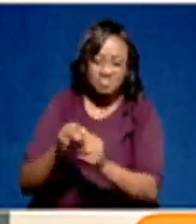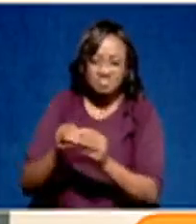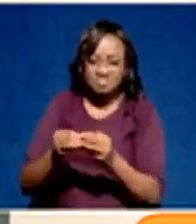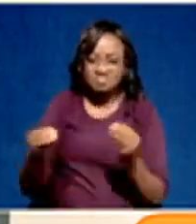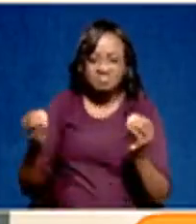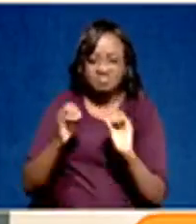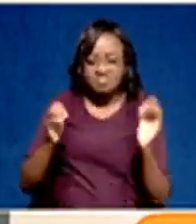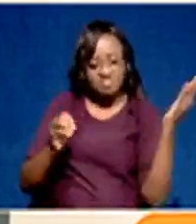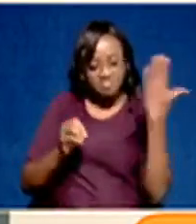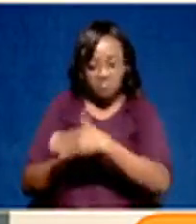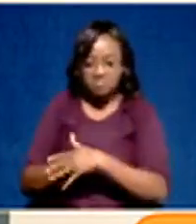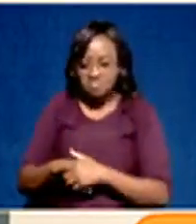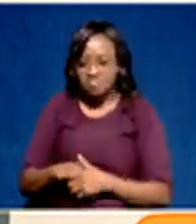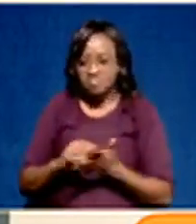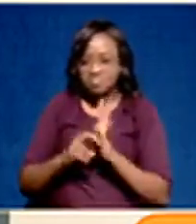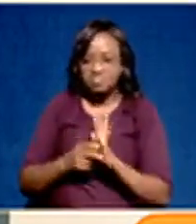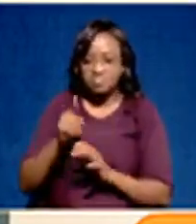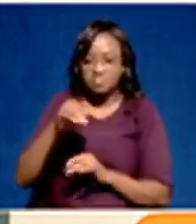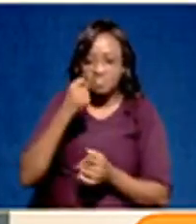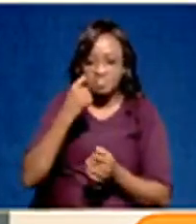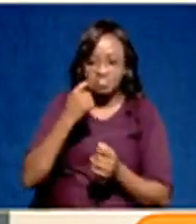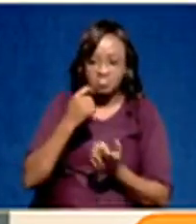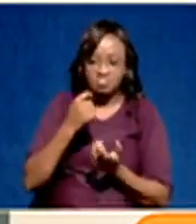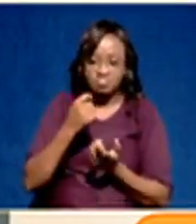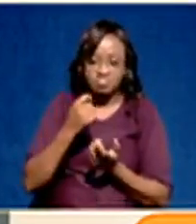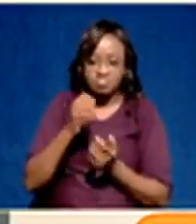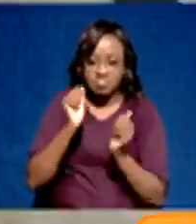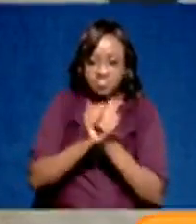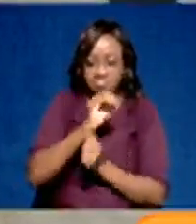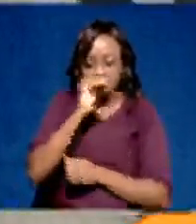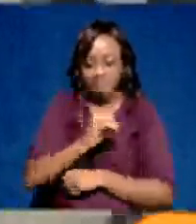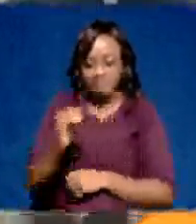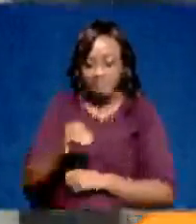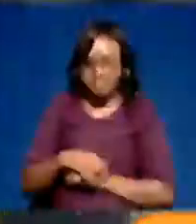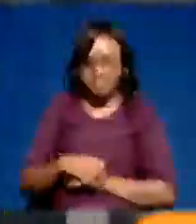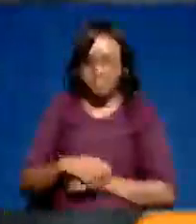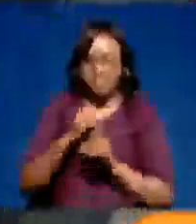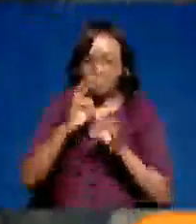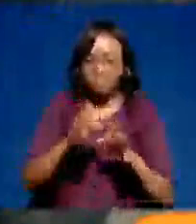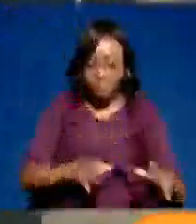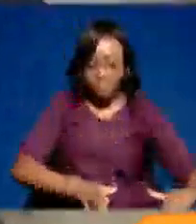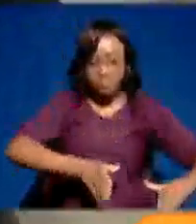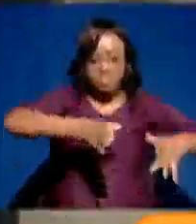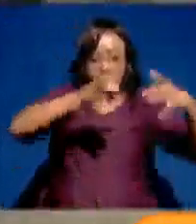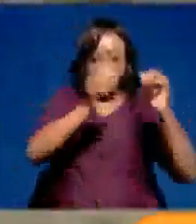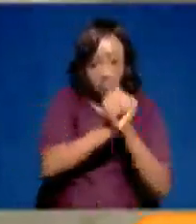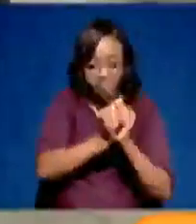it directly. Yeah, so those ones we charge like add a markup cost 10%. If a farmer has 10 bags, we